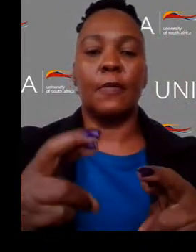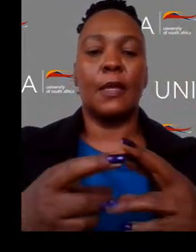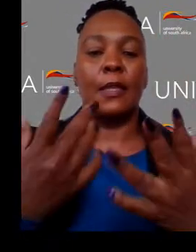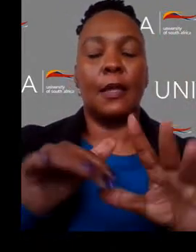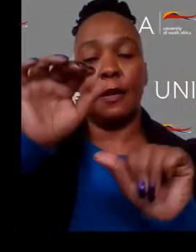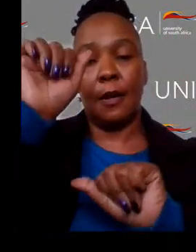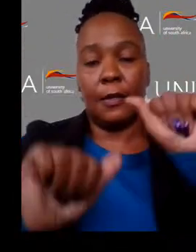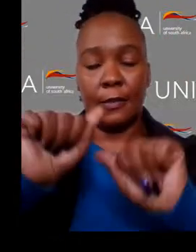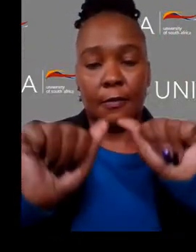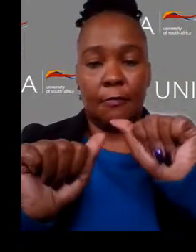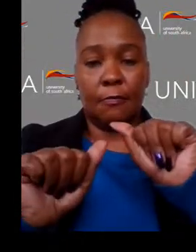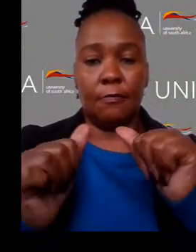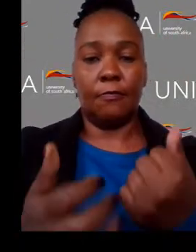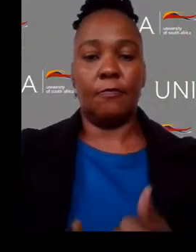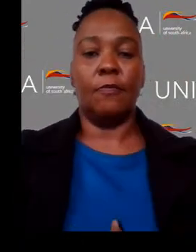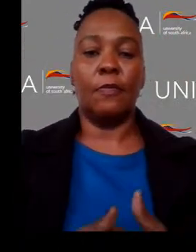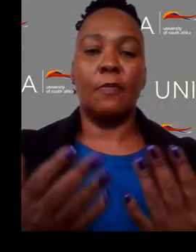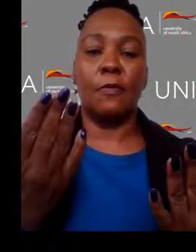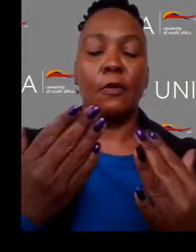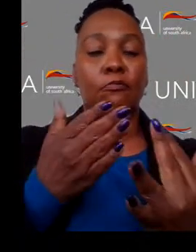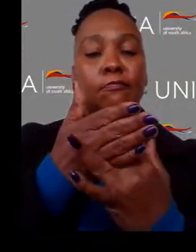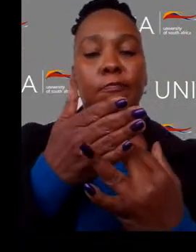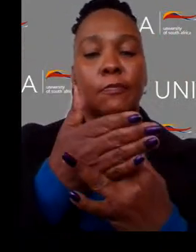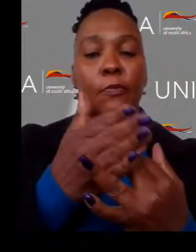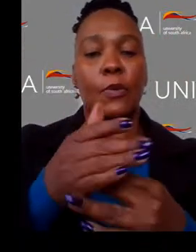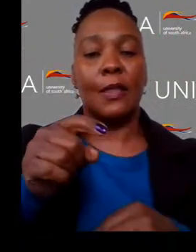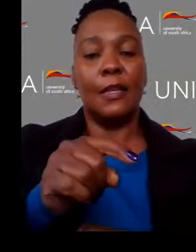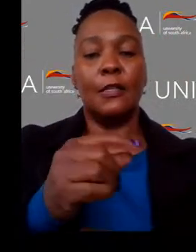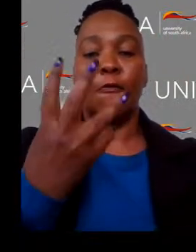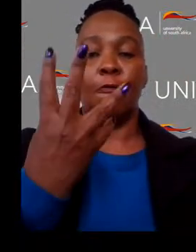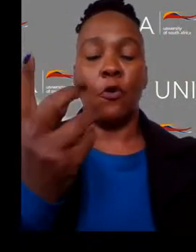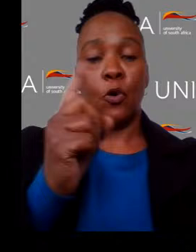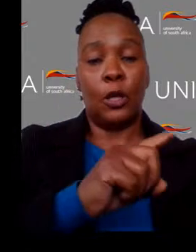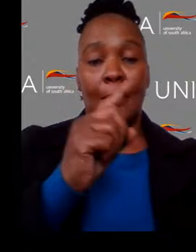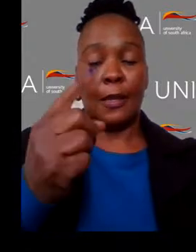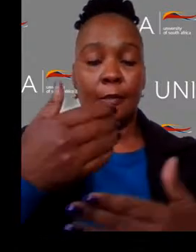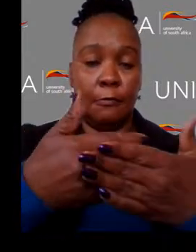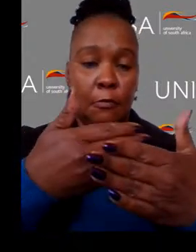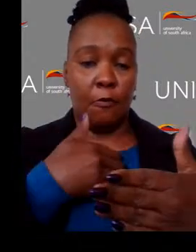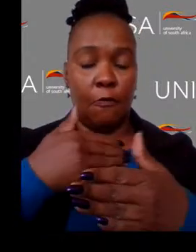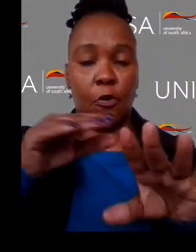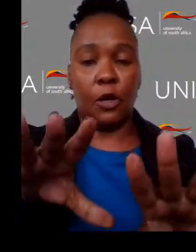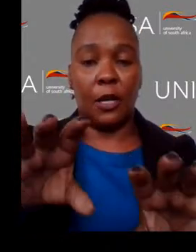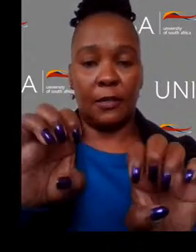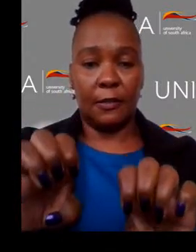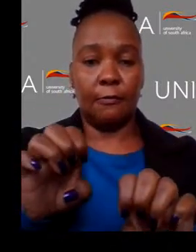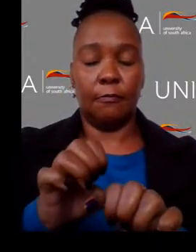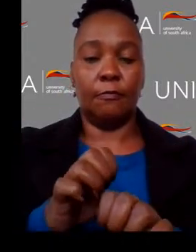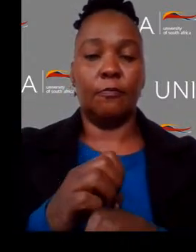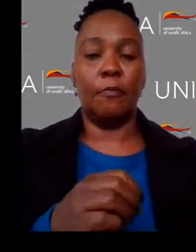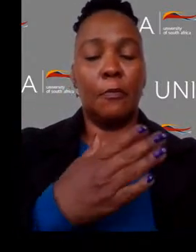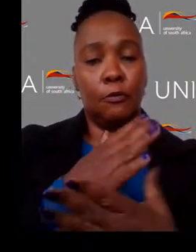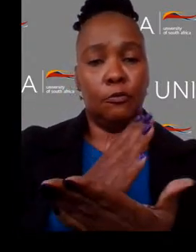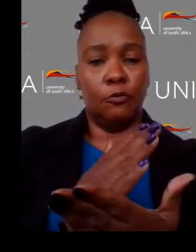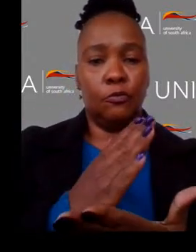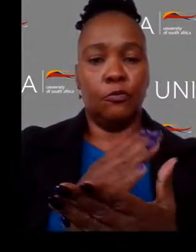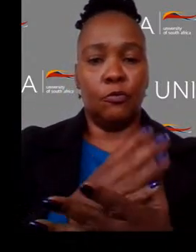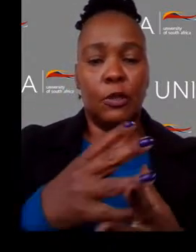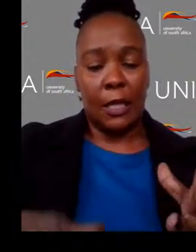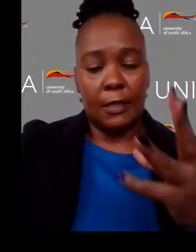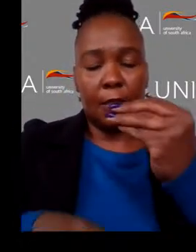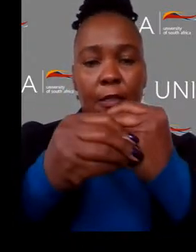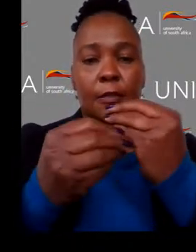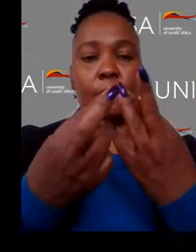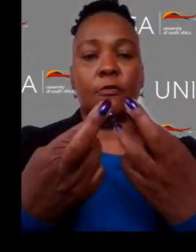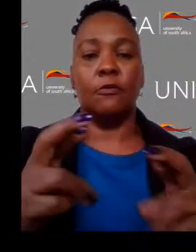assessment. So you can access this 4 days before your exam already. Make sure you've got access. And the additional resources,